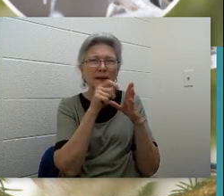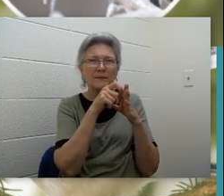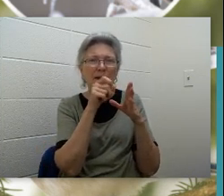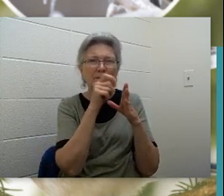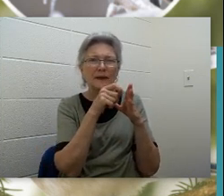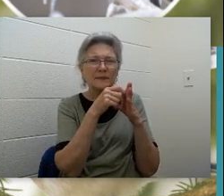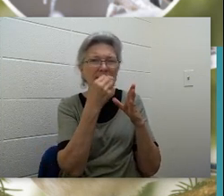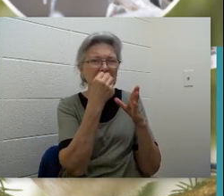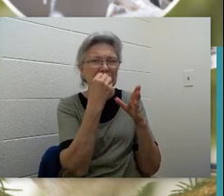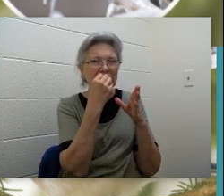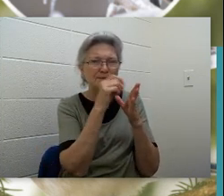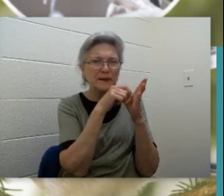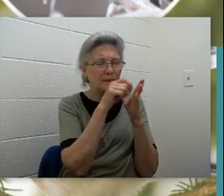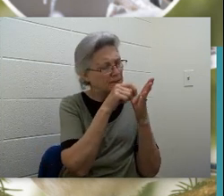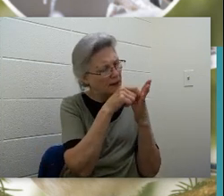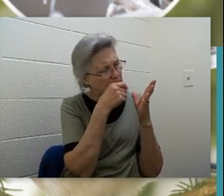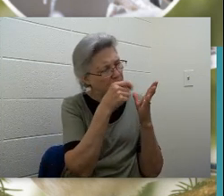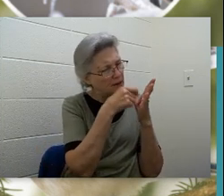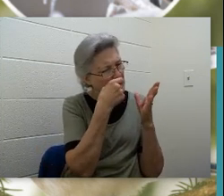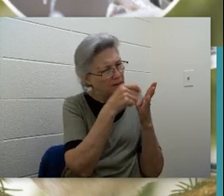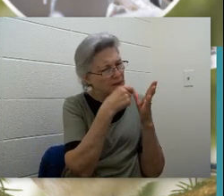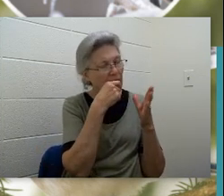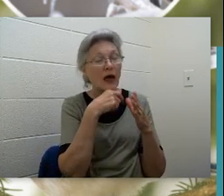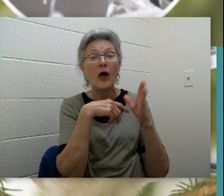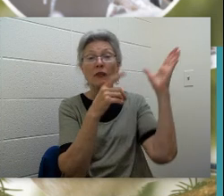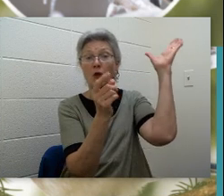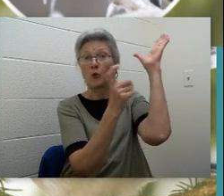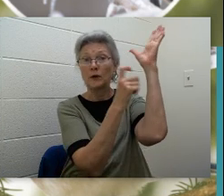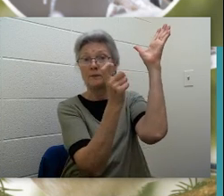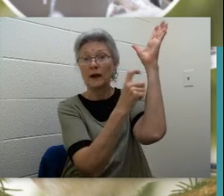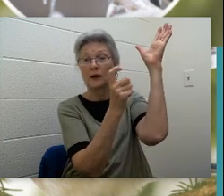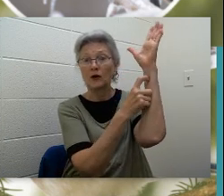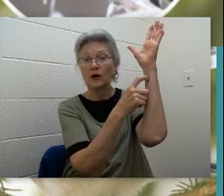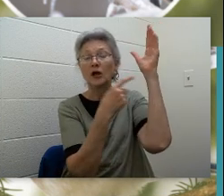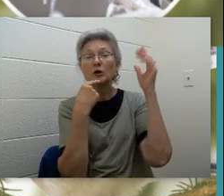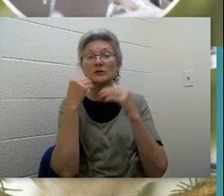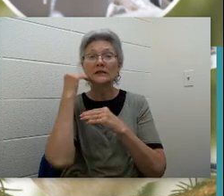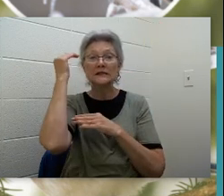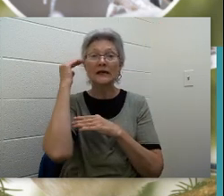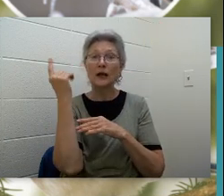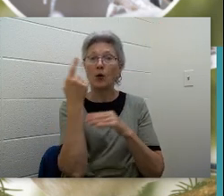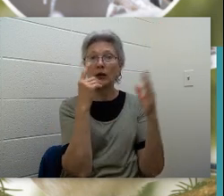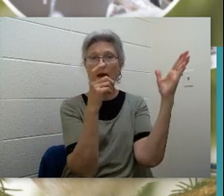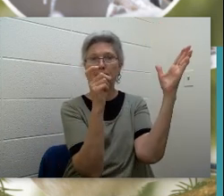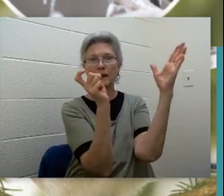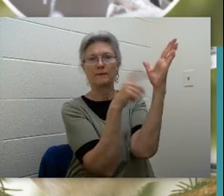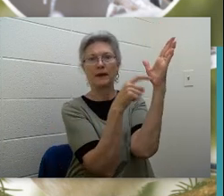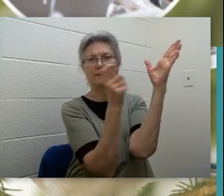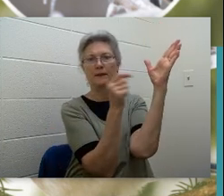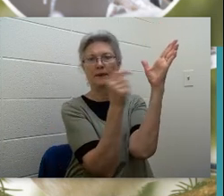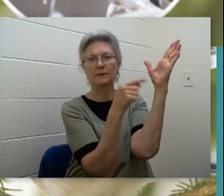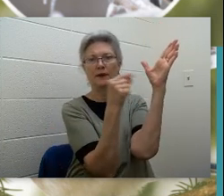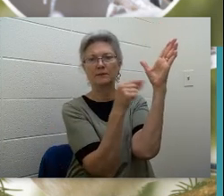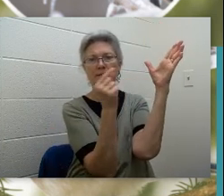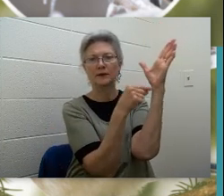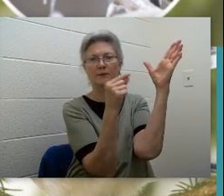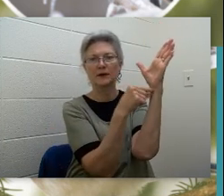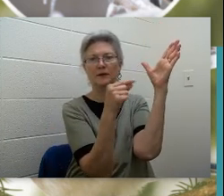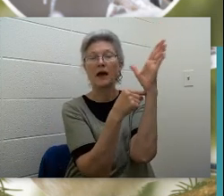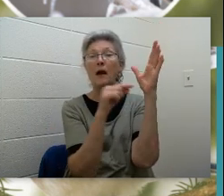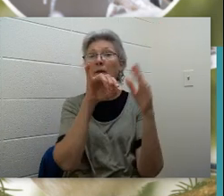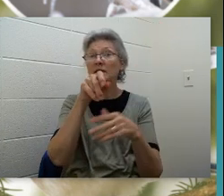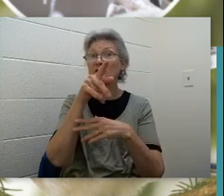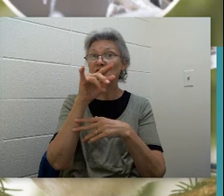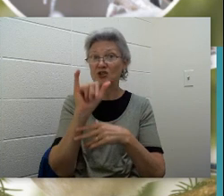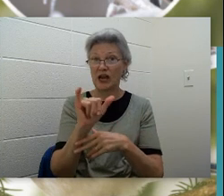get the proper sweep. The woodpecker uses his head alone in pecking, but the jay's action involves